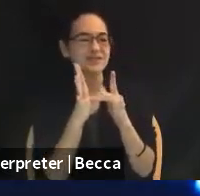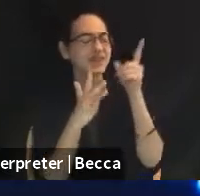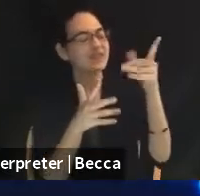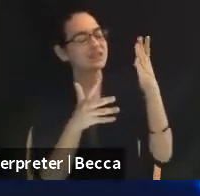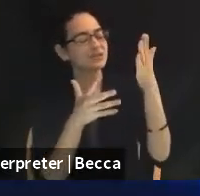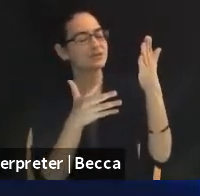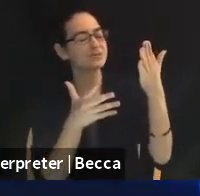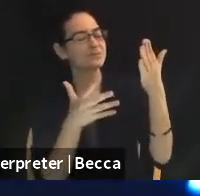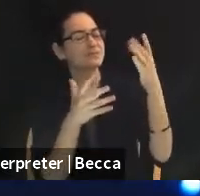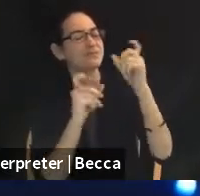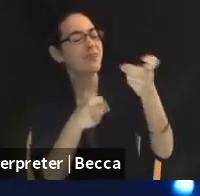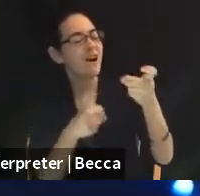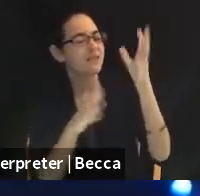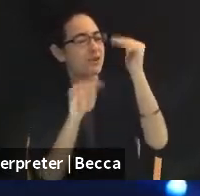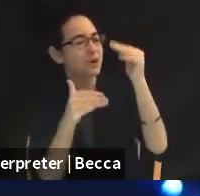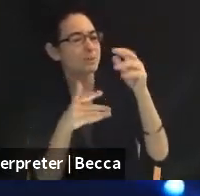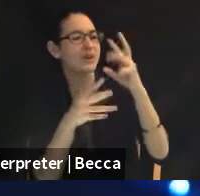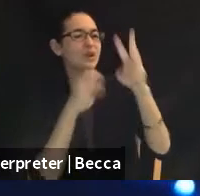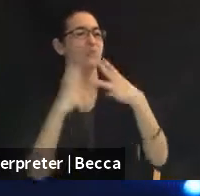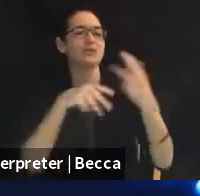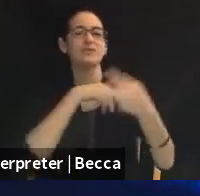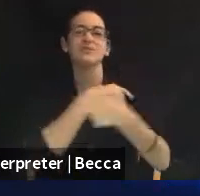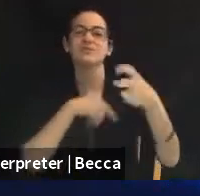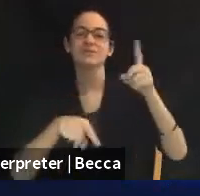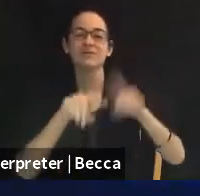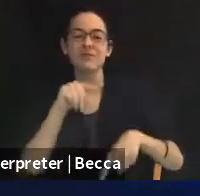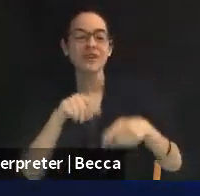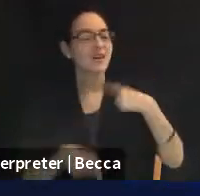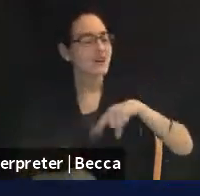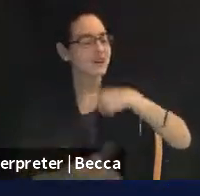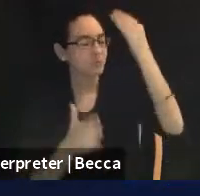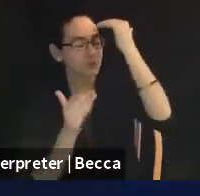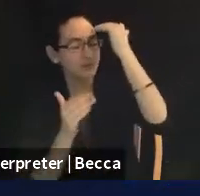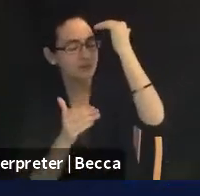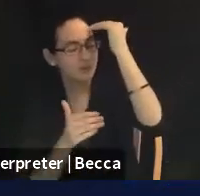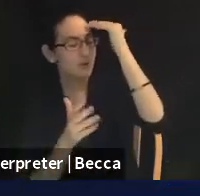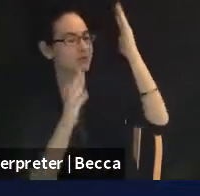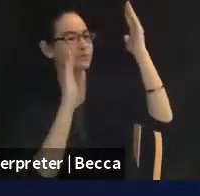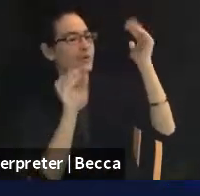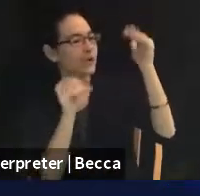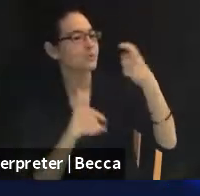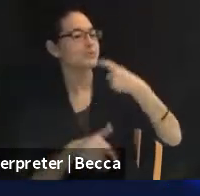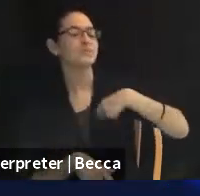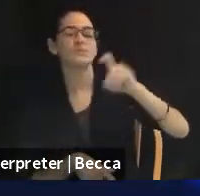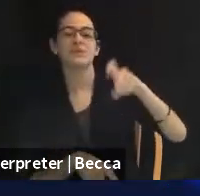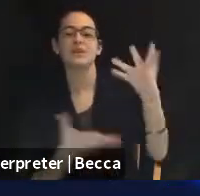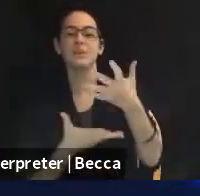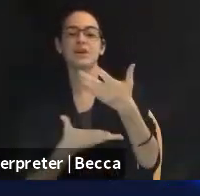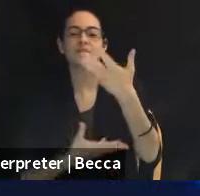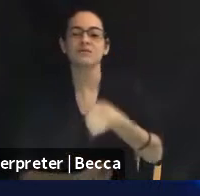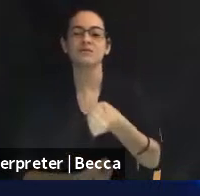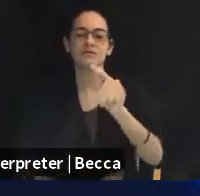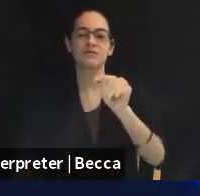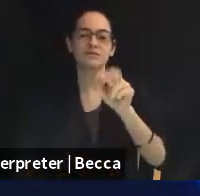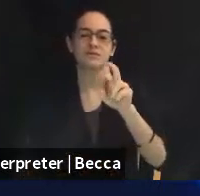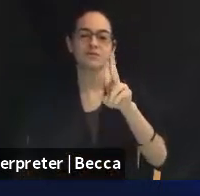that the world can't take away. And God, we know that to get to hope involves trust. And so I pray, God, for everyone listening